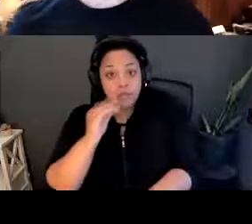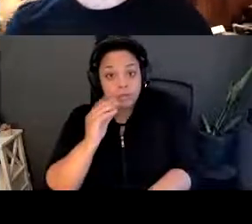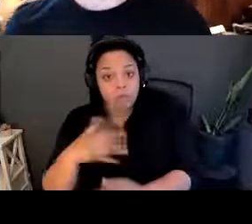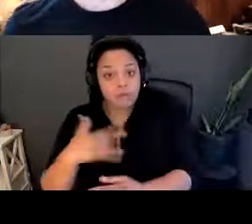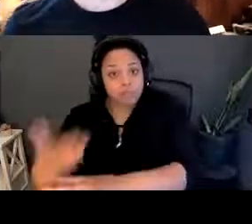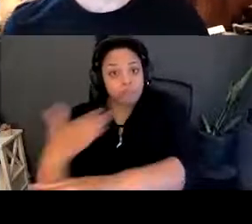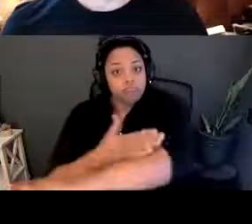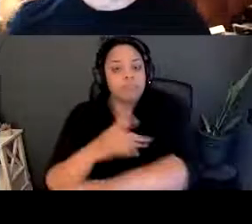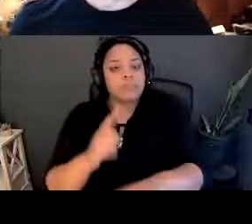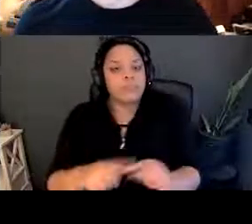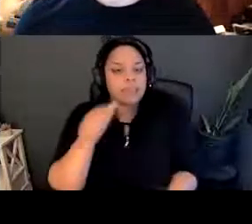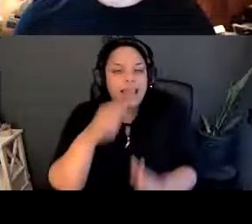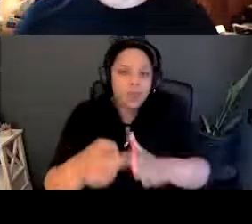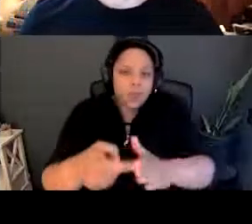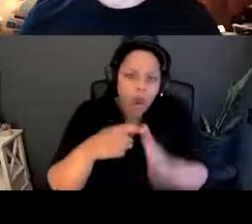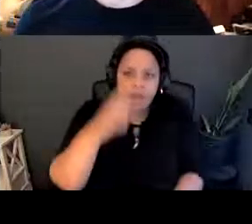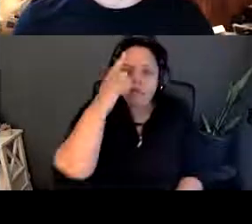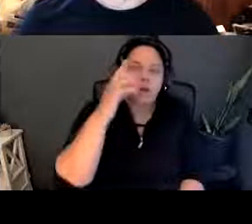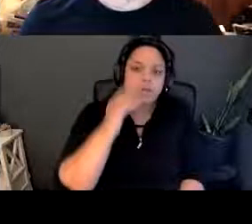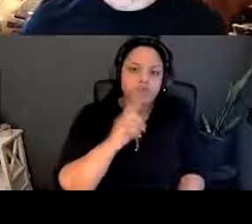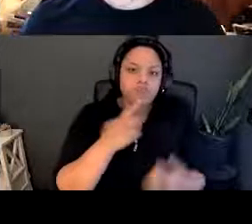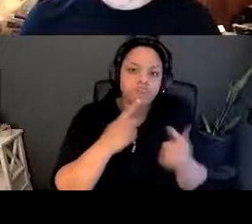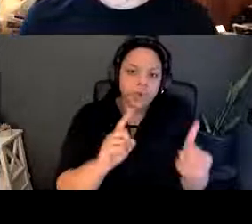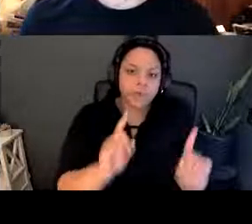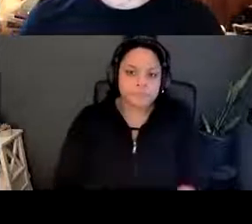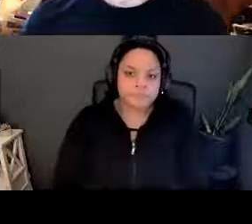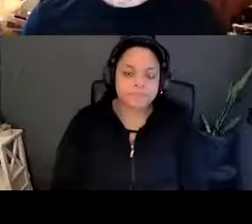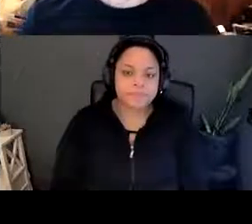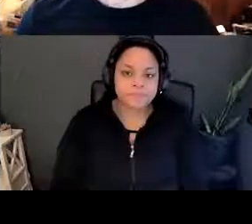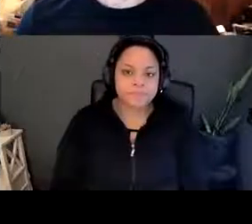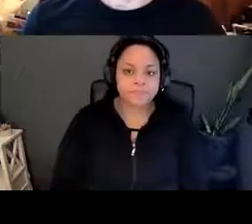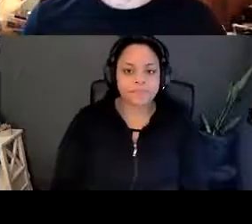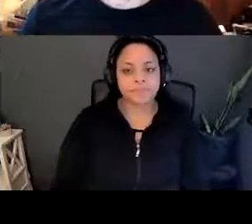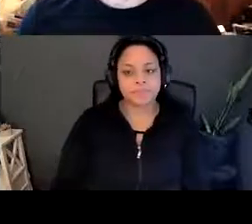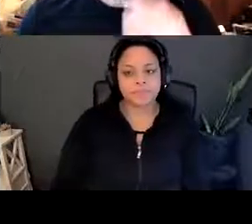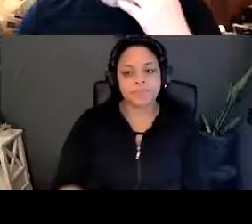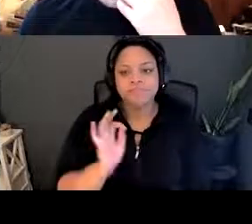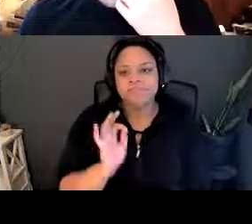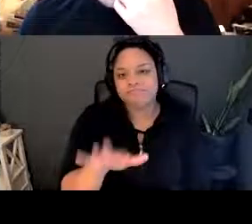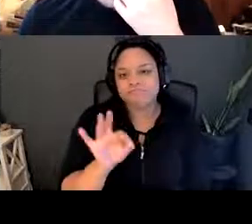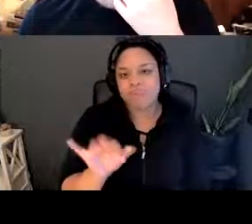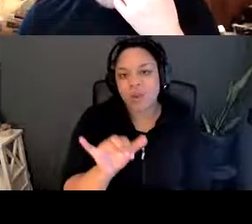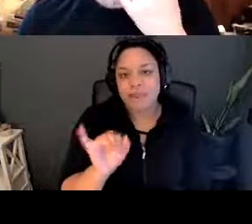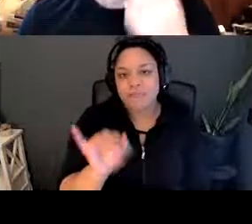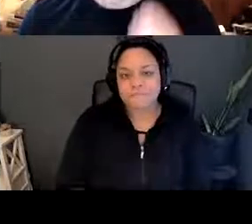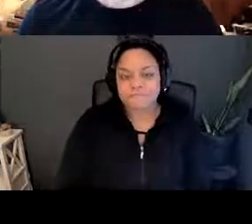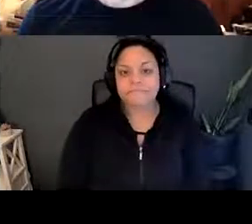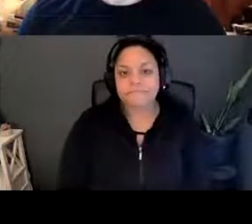but aren't necessary for the experience to happen. So just a little FYI on that.